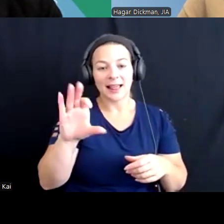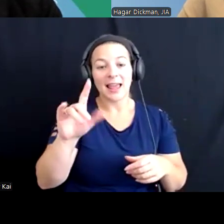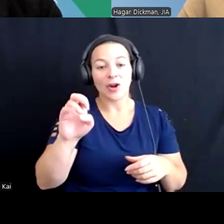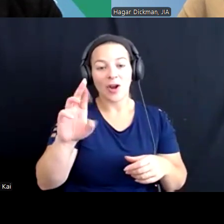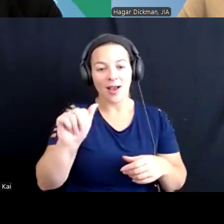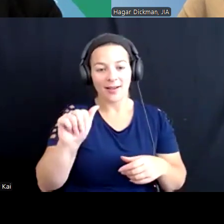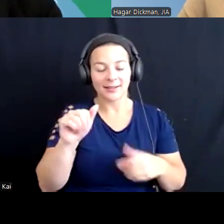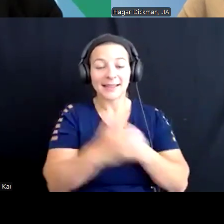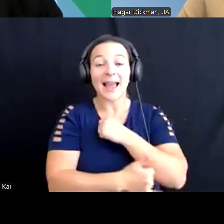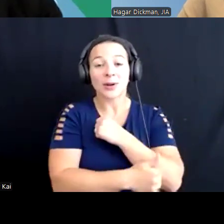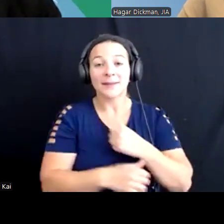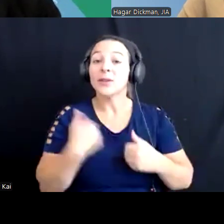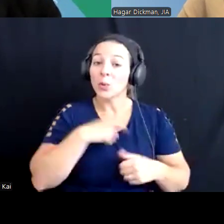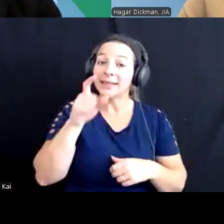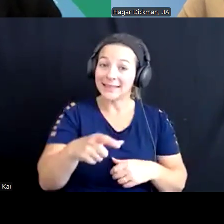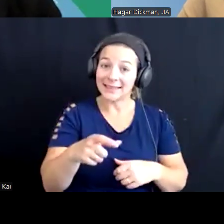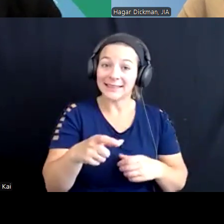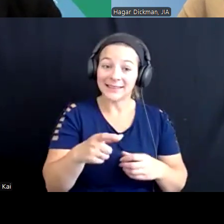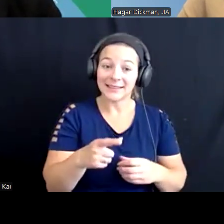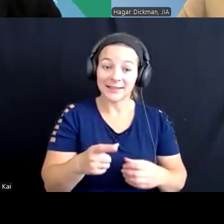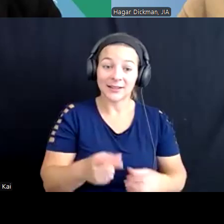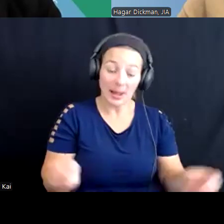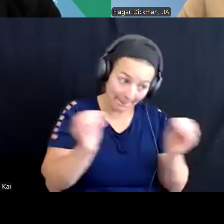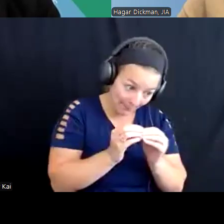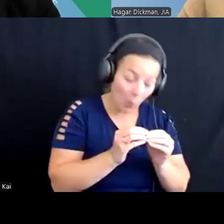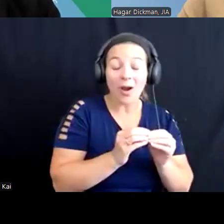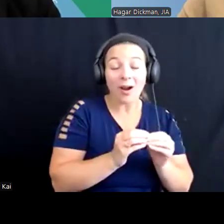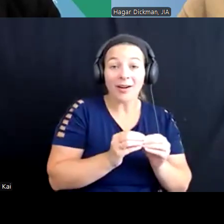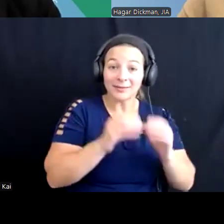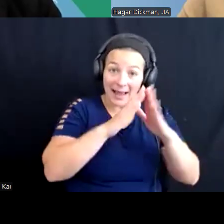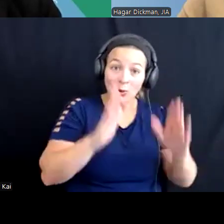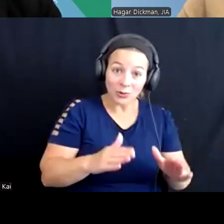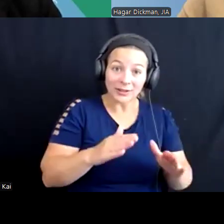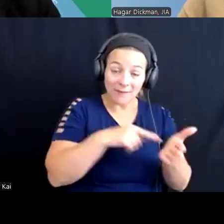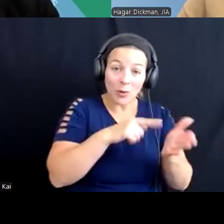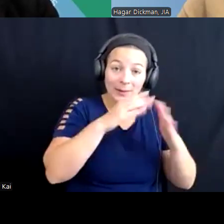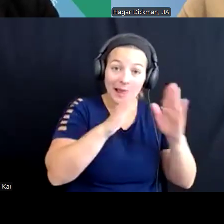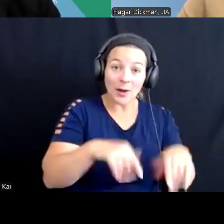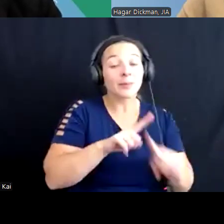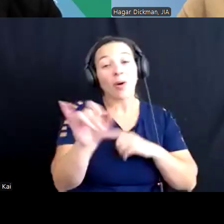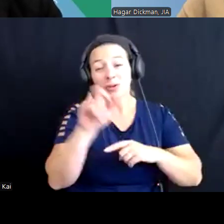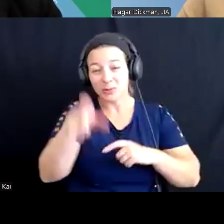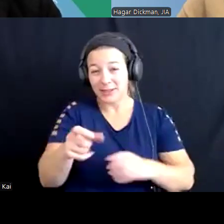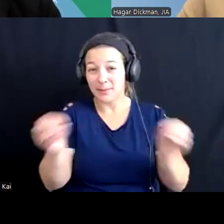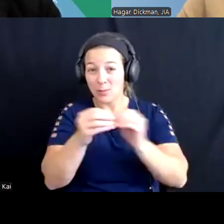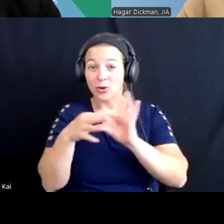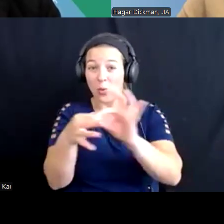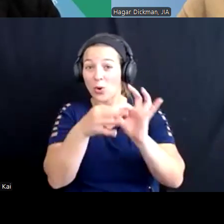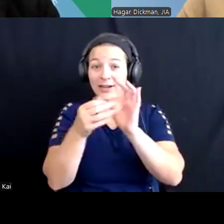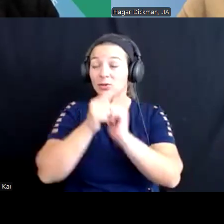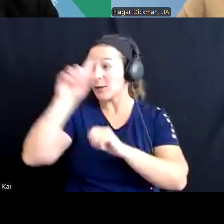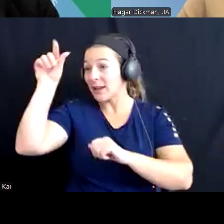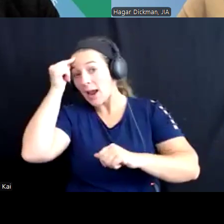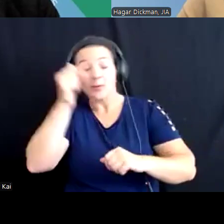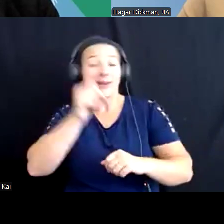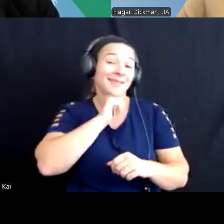stock, we need a much greater stock of deeply affordable, accessible housing. We also need more coordination among the government and